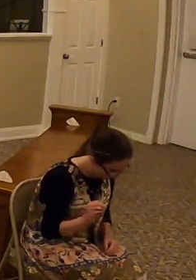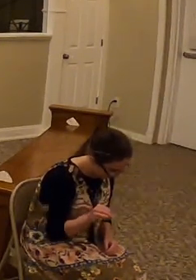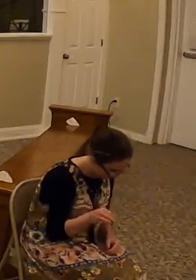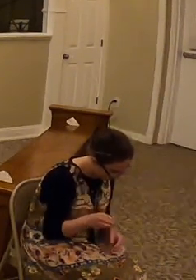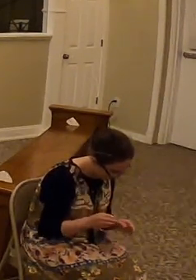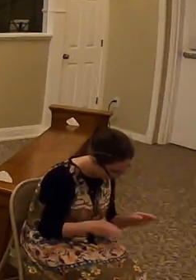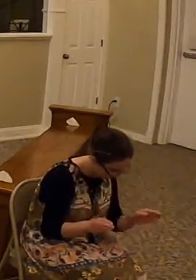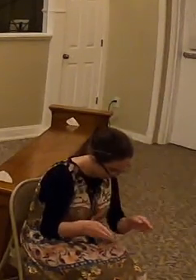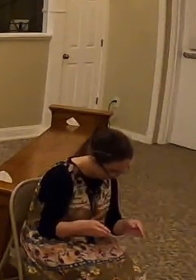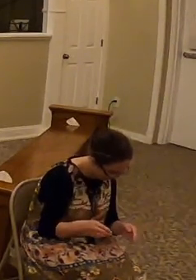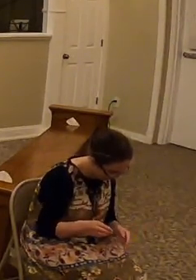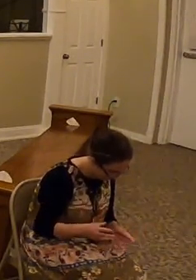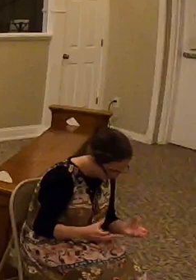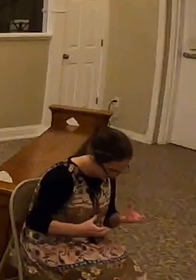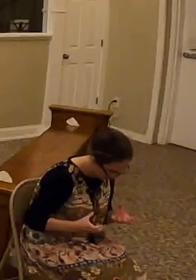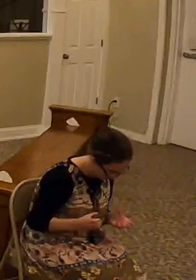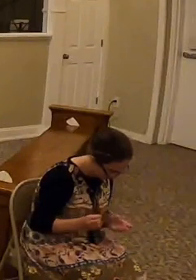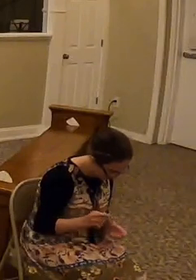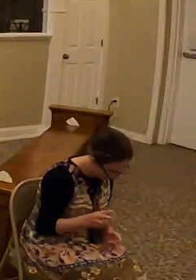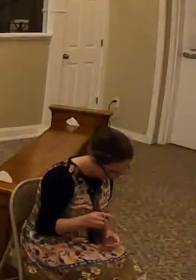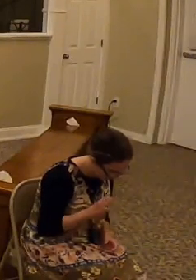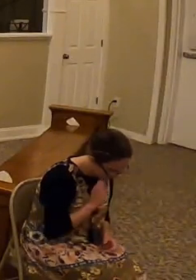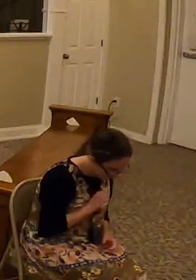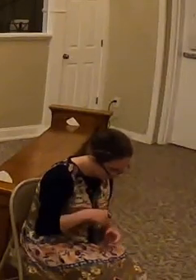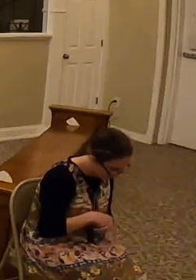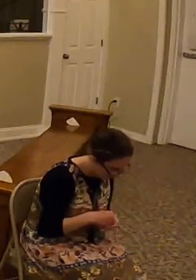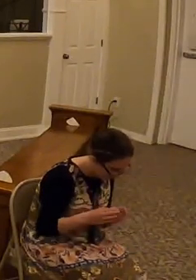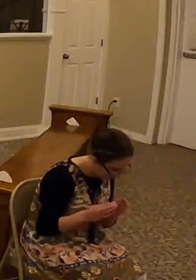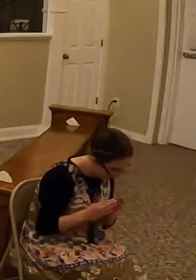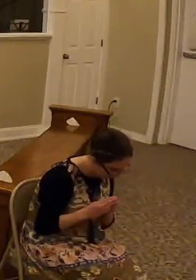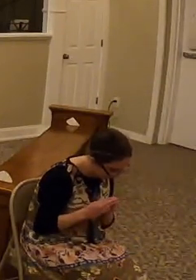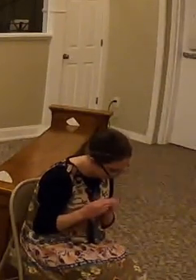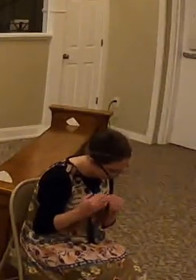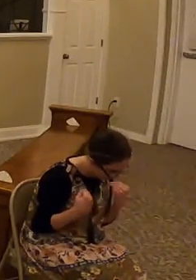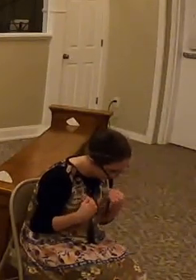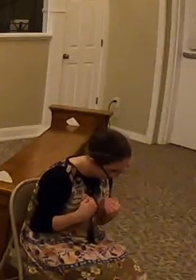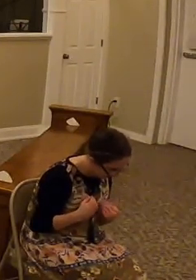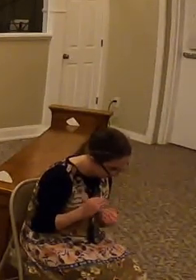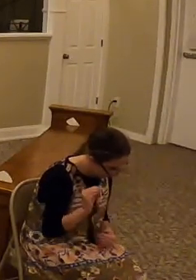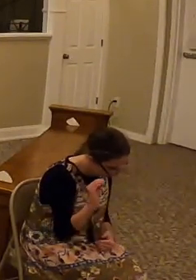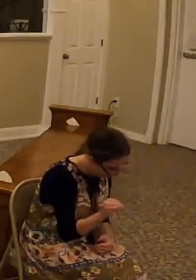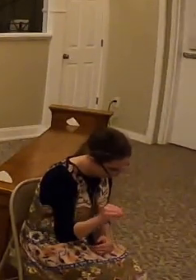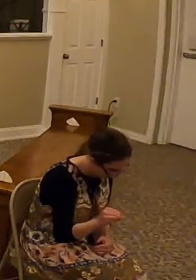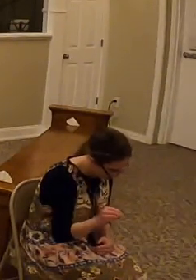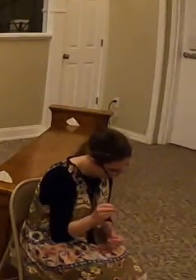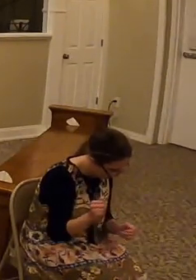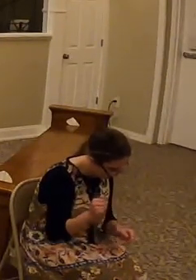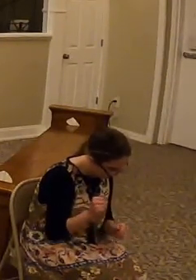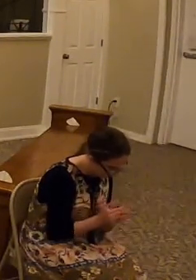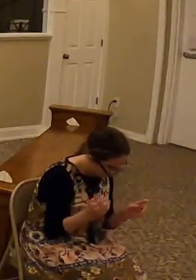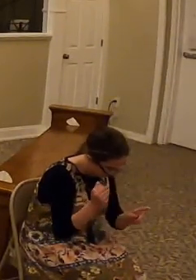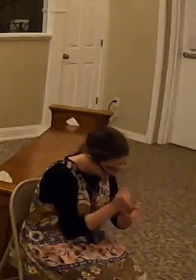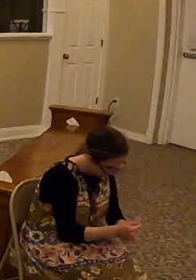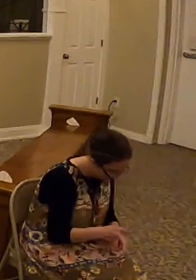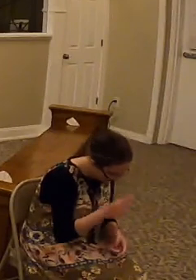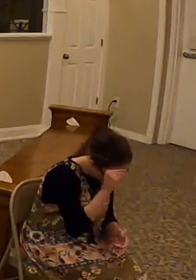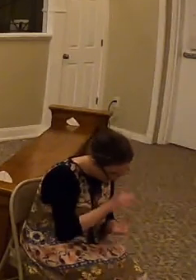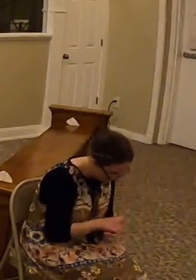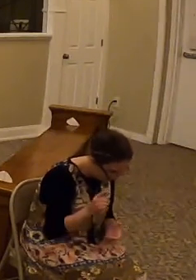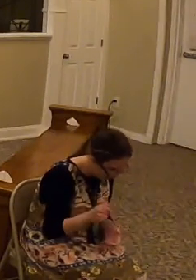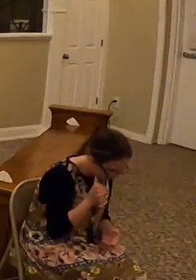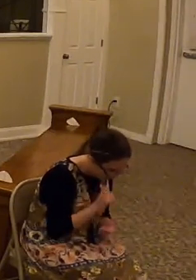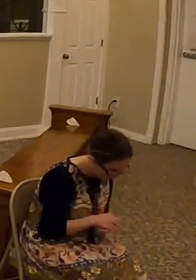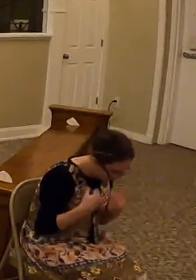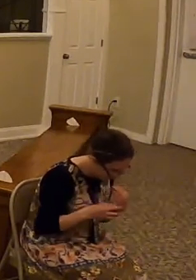in order the things that are wanting, and ordain elders in every city, as I had appointed thee. If any be blameless, the husband of one